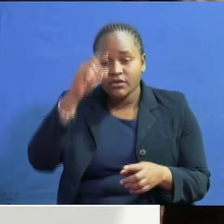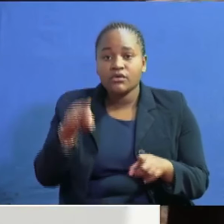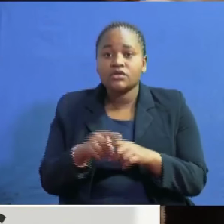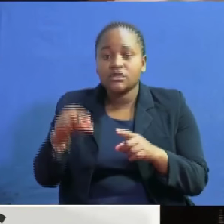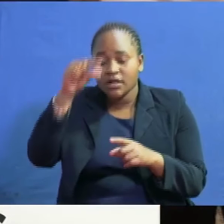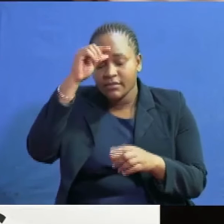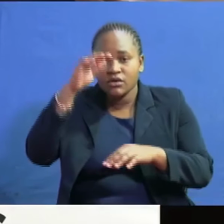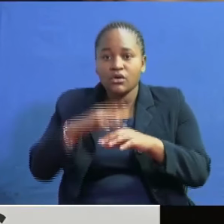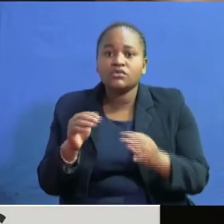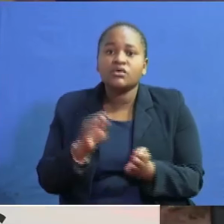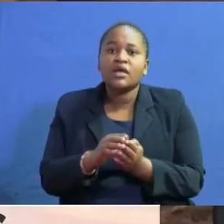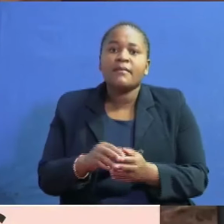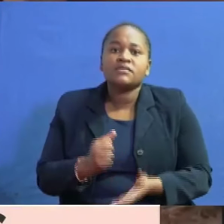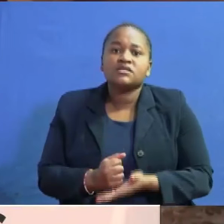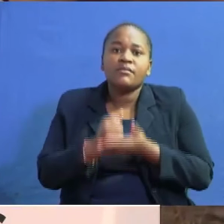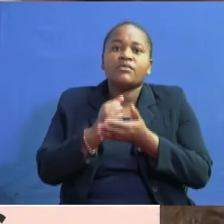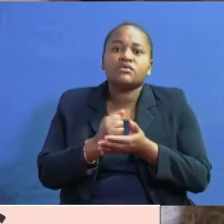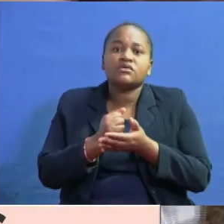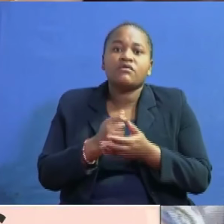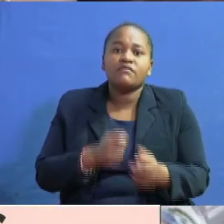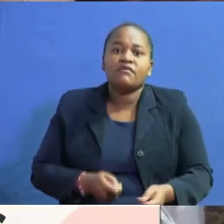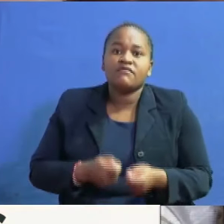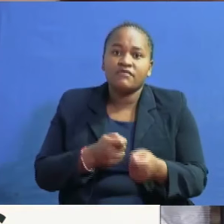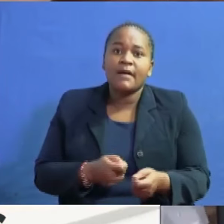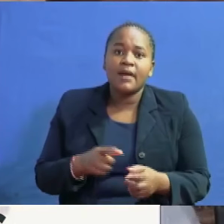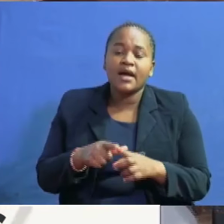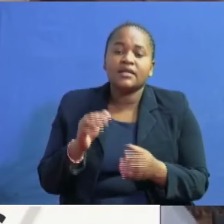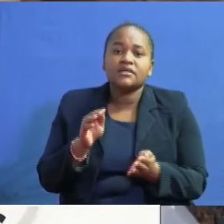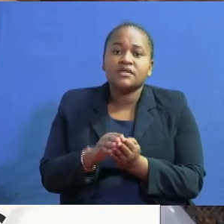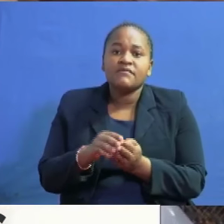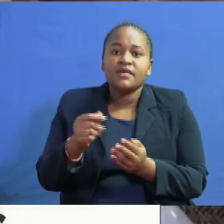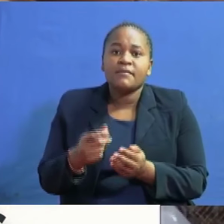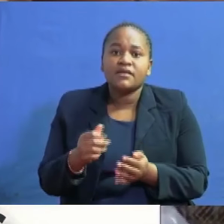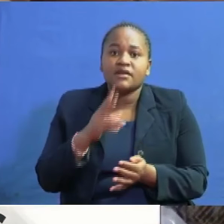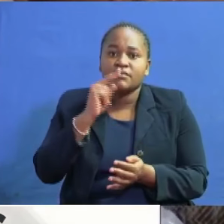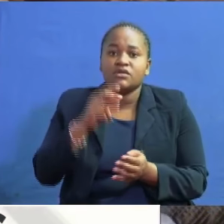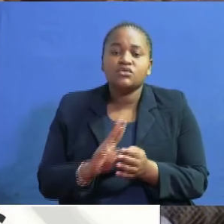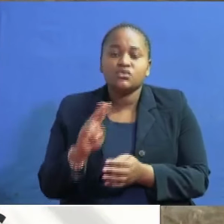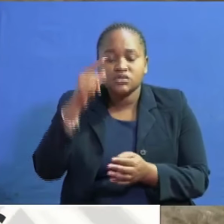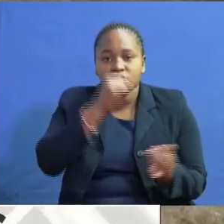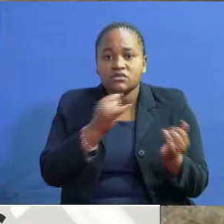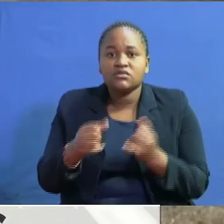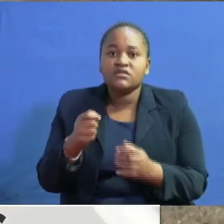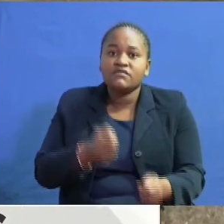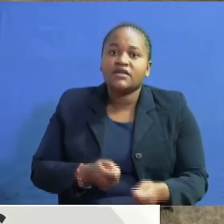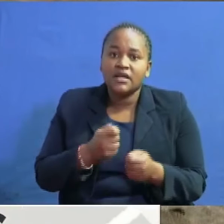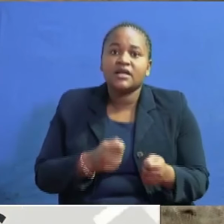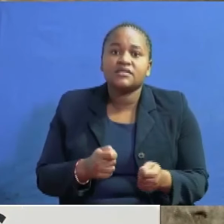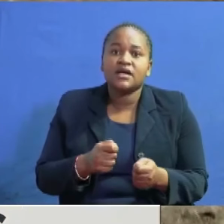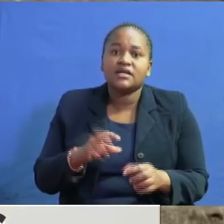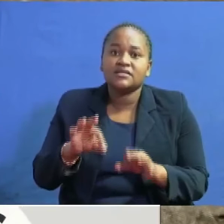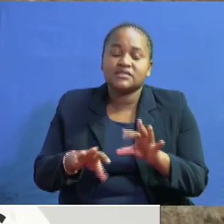called upon to enhance support to boost organic farming and save the money that is being used to import fertilizer and